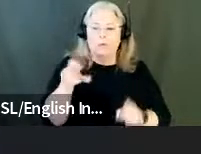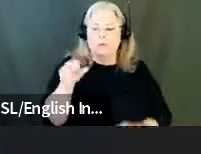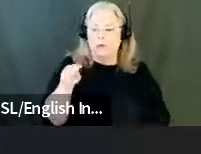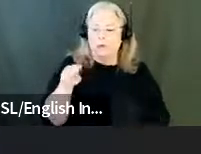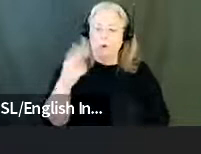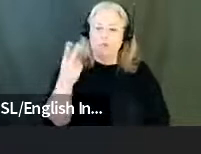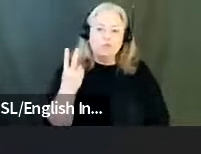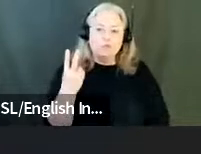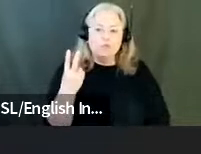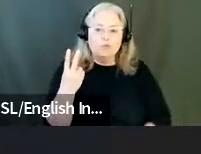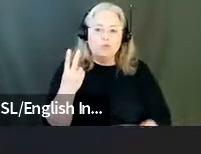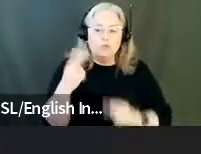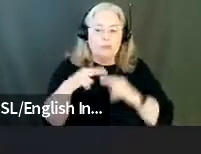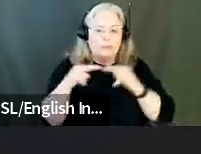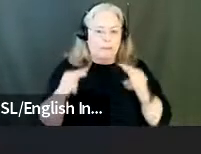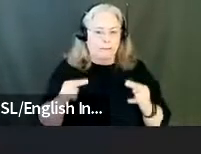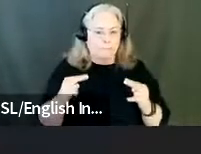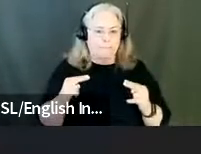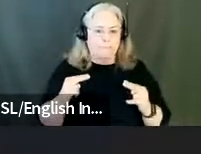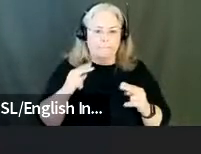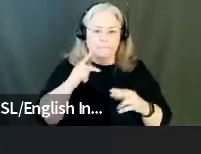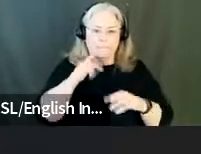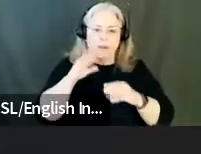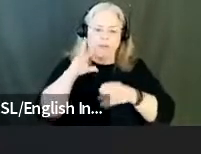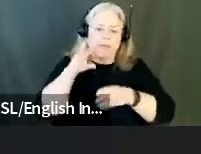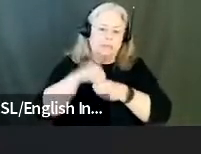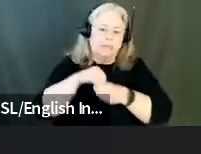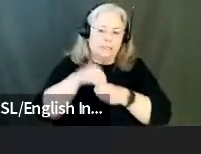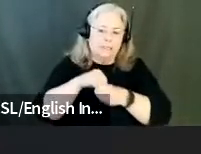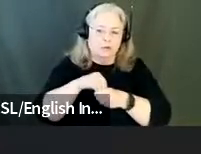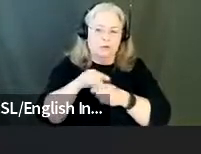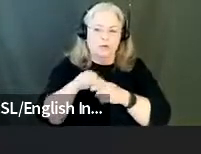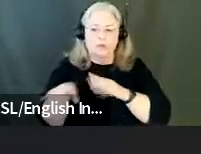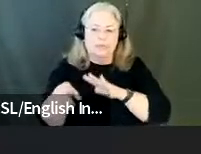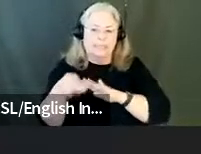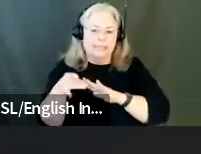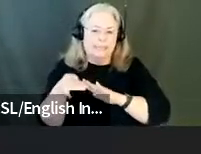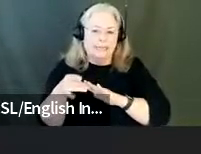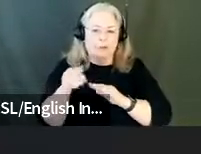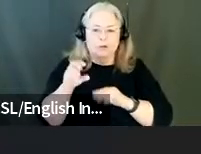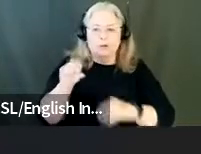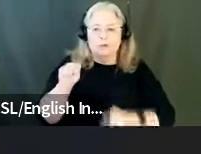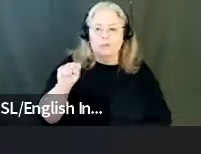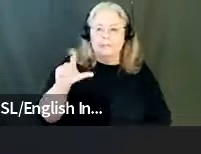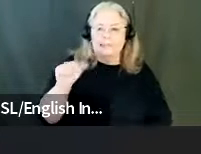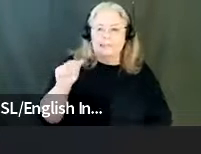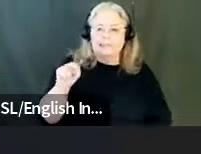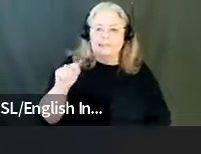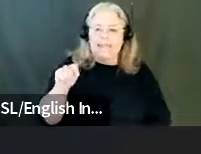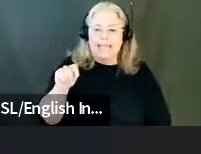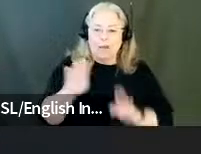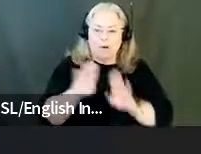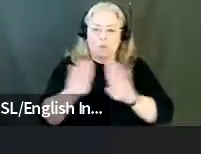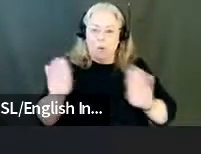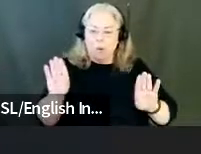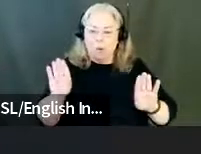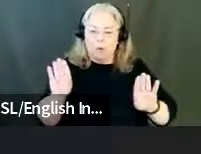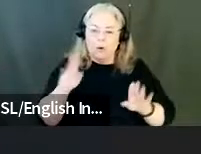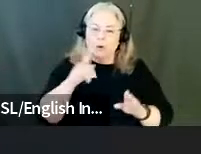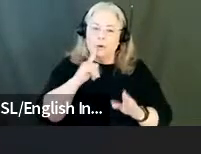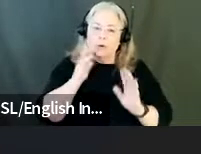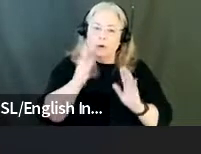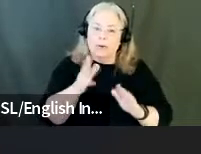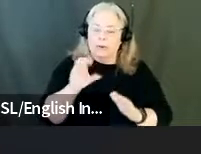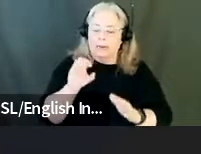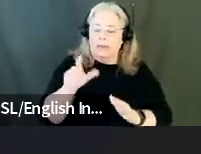tape. To one is I'll put it on the inside to attach to my slant board, but then I'll take a piece and I'll leave the